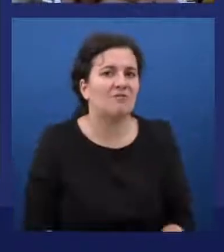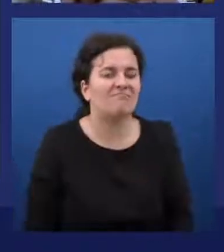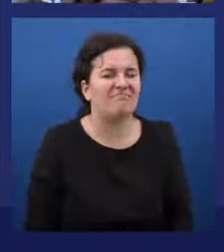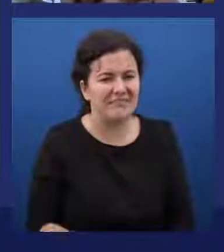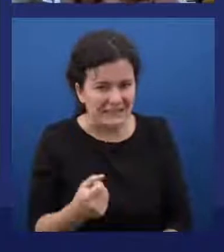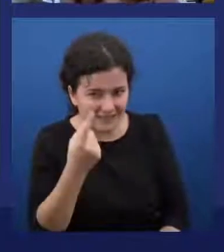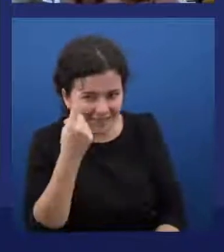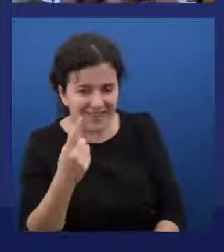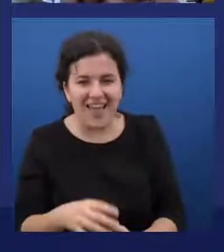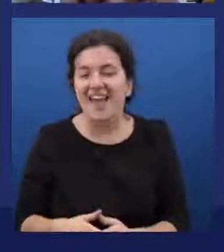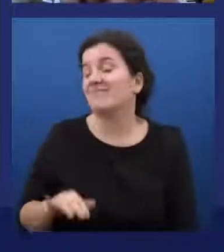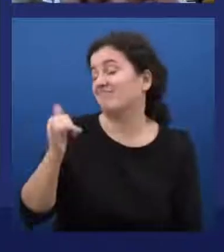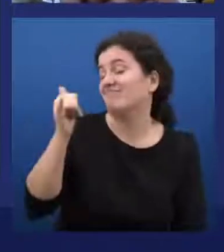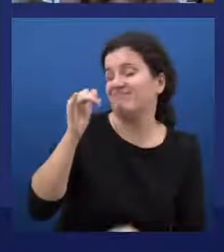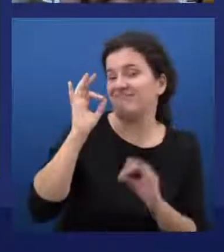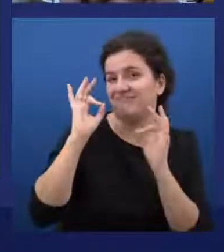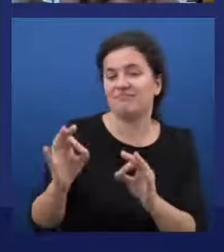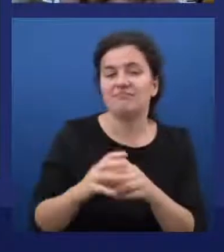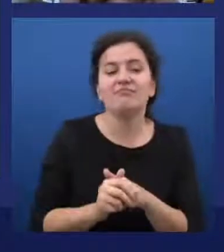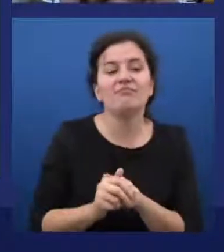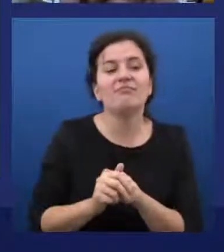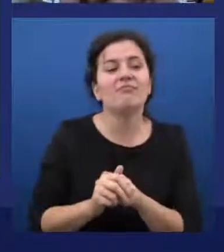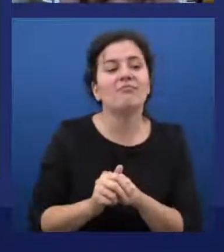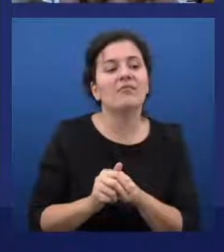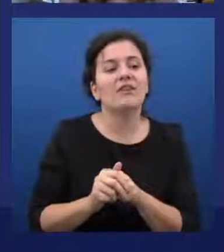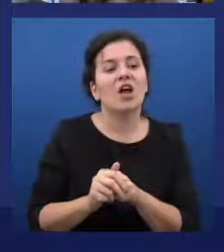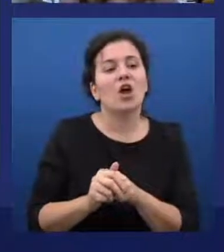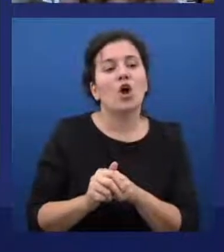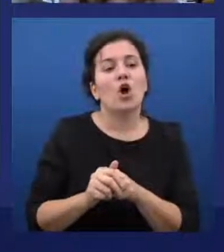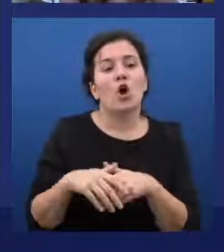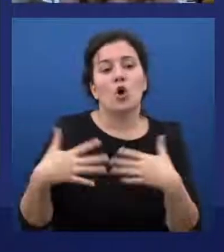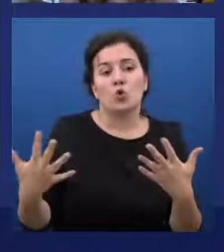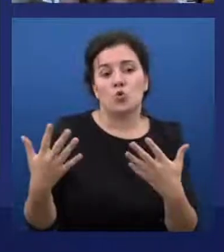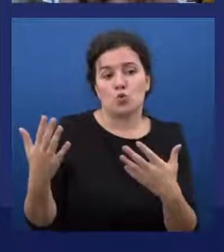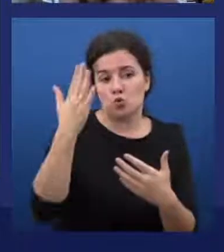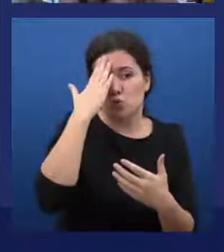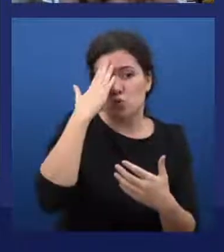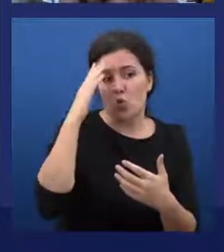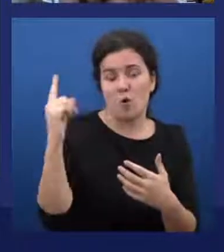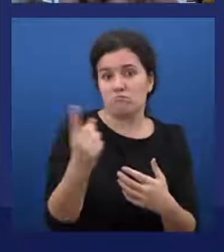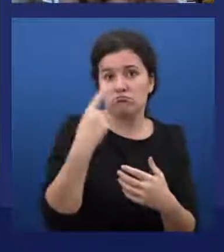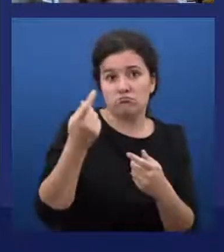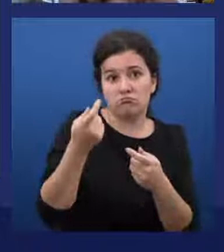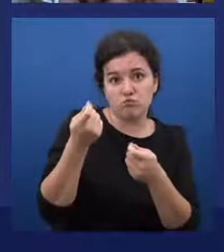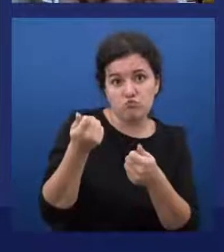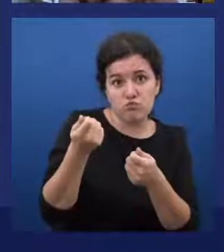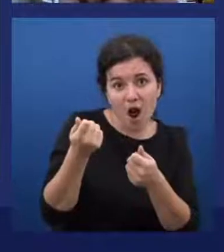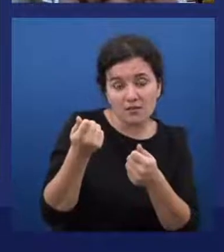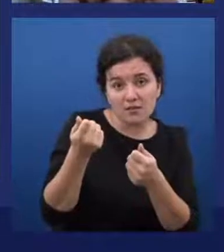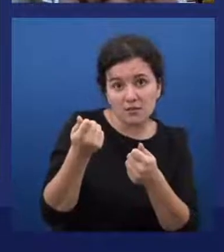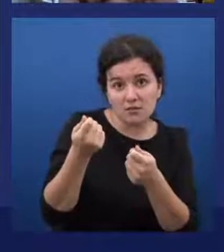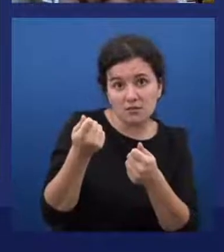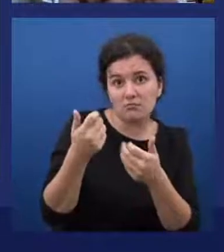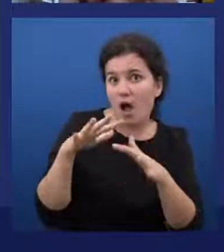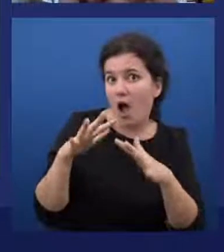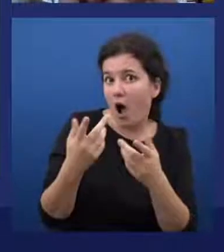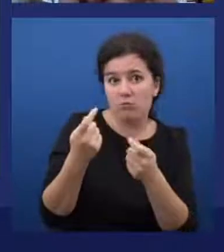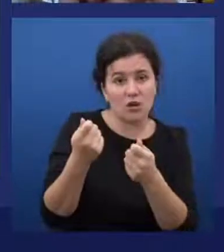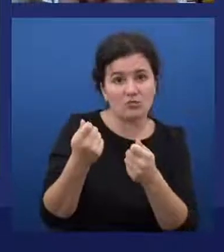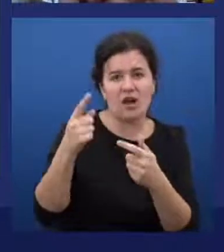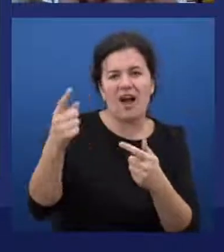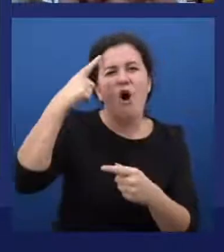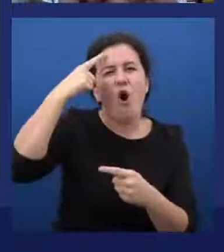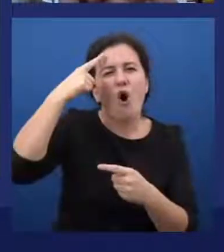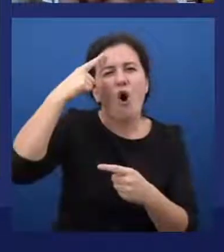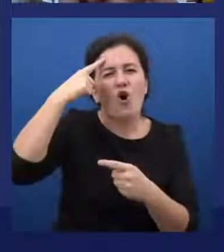exactly. And do you know anything about the pricing of building a solution using this cognitive service, this